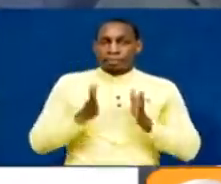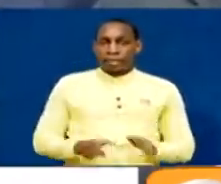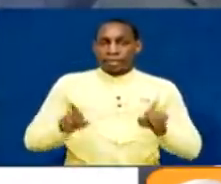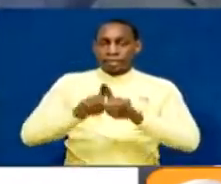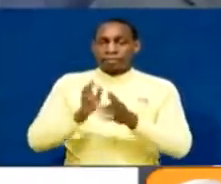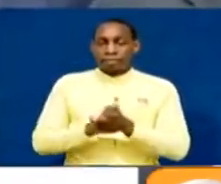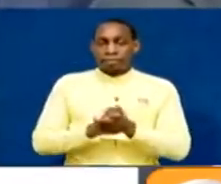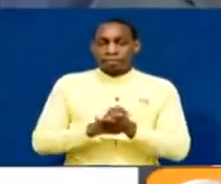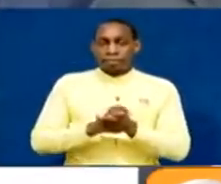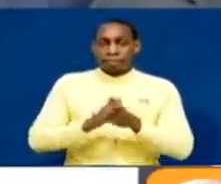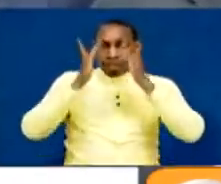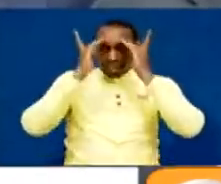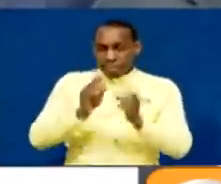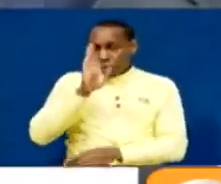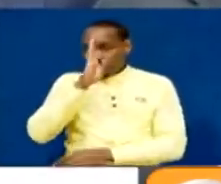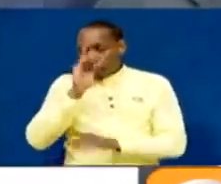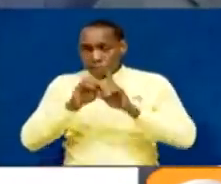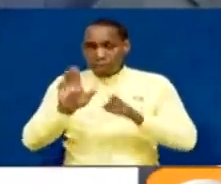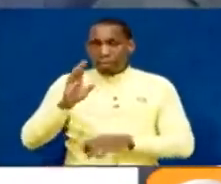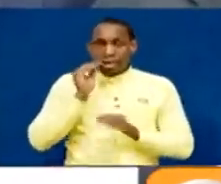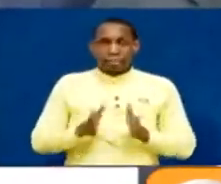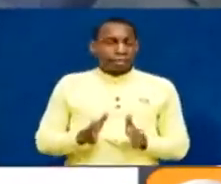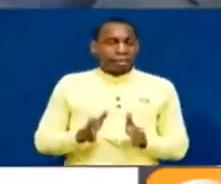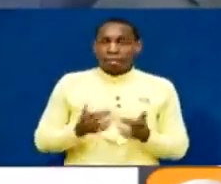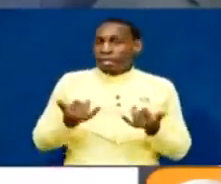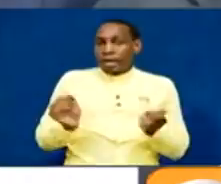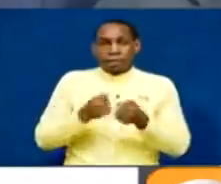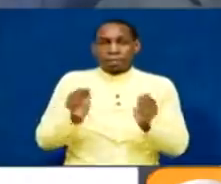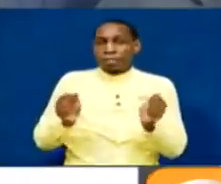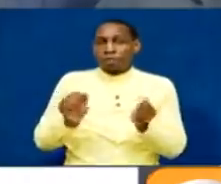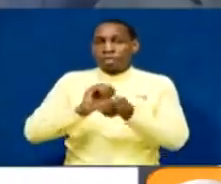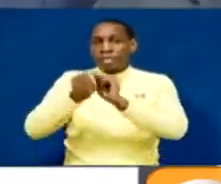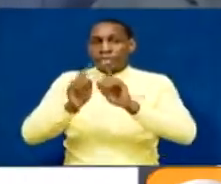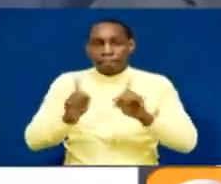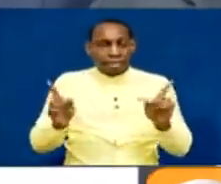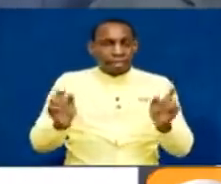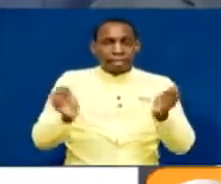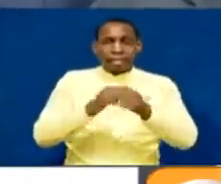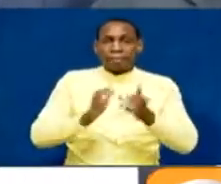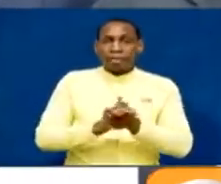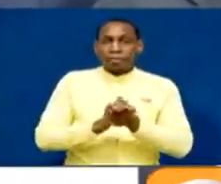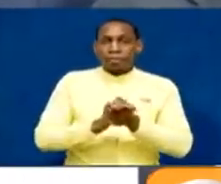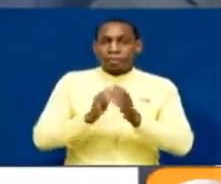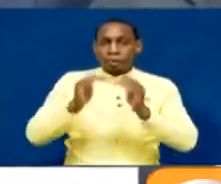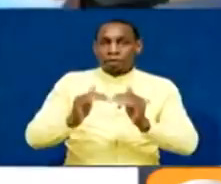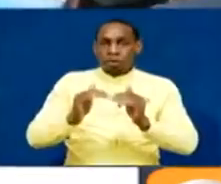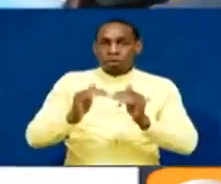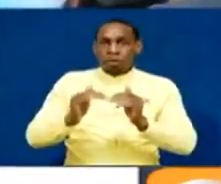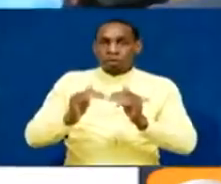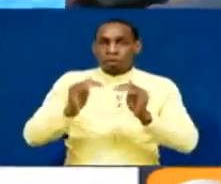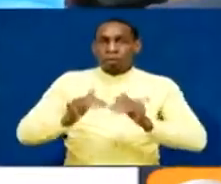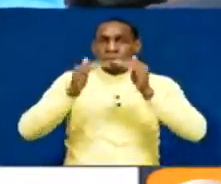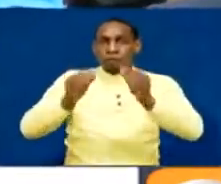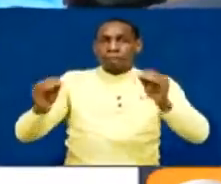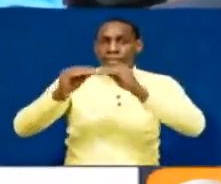made a very curious ruling, but since he's the speaker, there's nothing really you can do. But you cannot call off a sitting of the house.